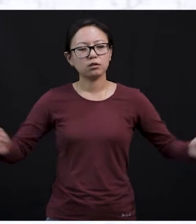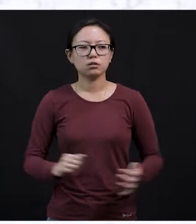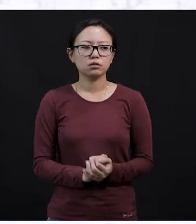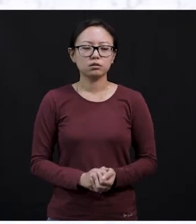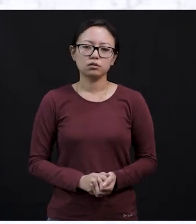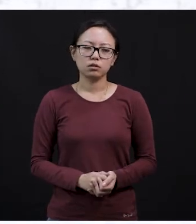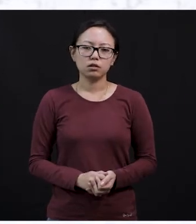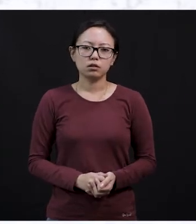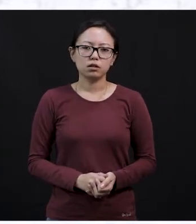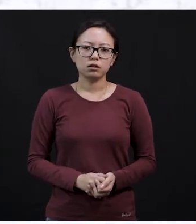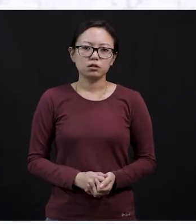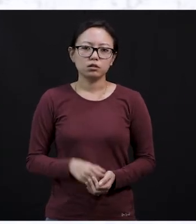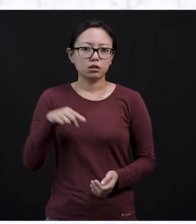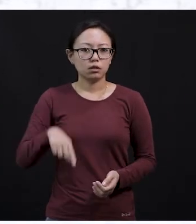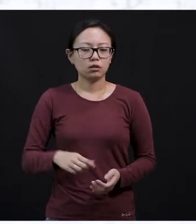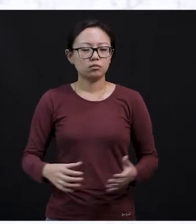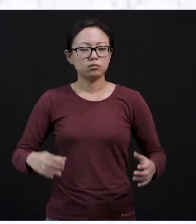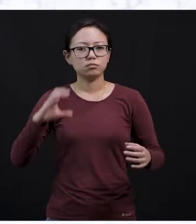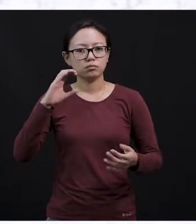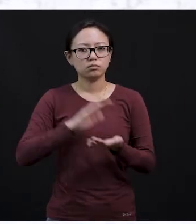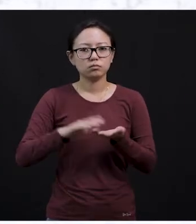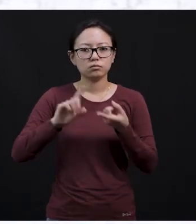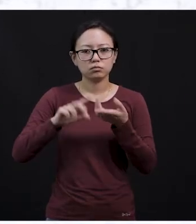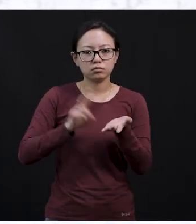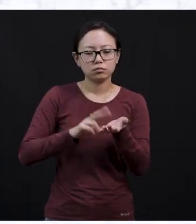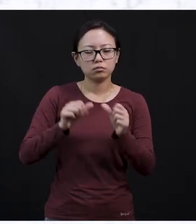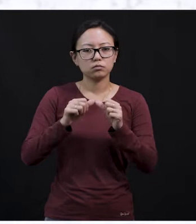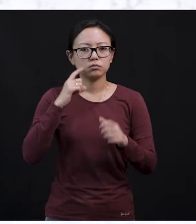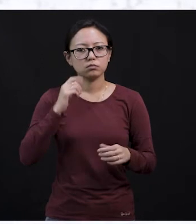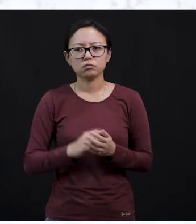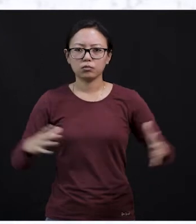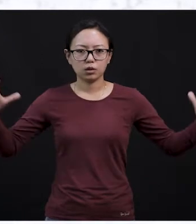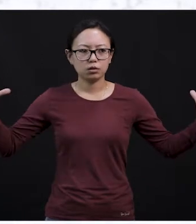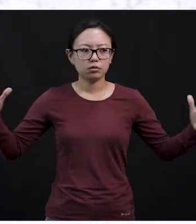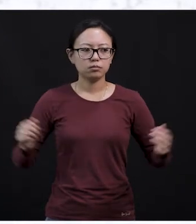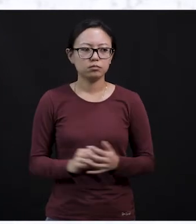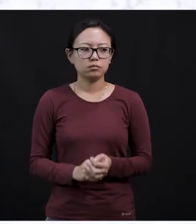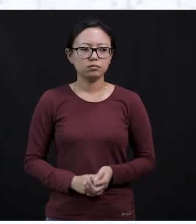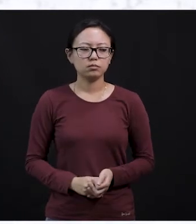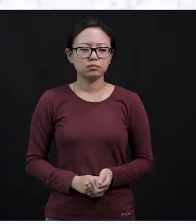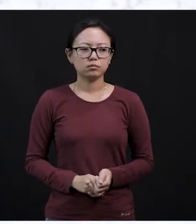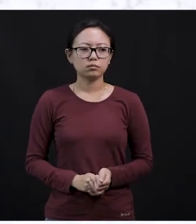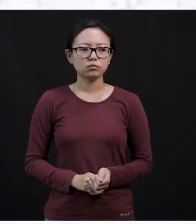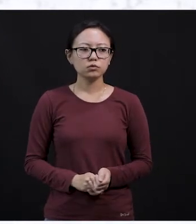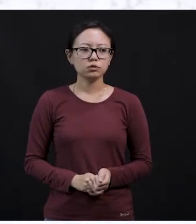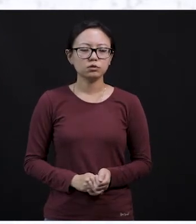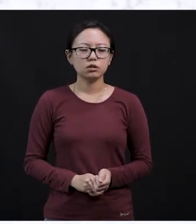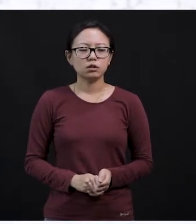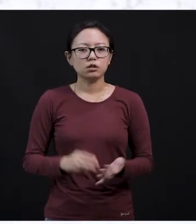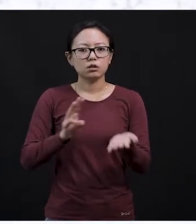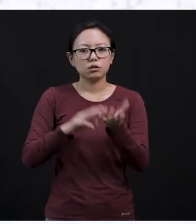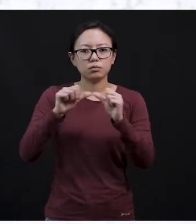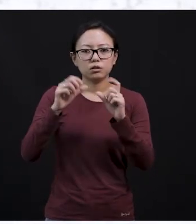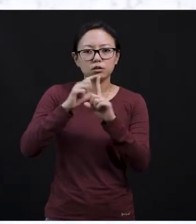British Imperial India, so which means that the Madras Presidency was a seat which was a very powerful